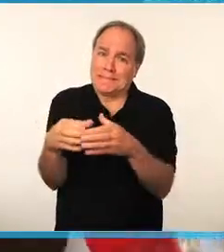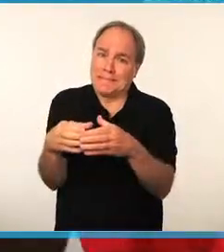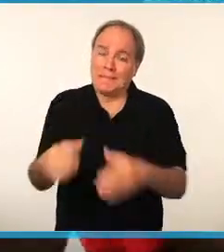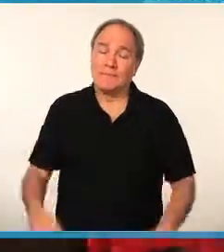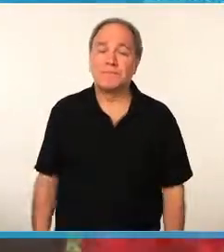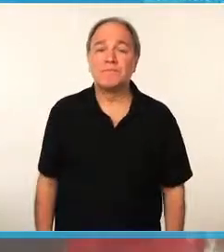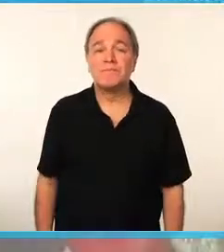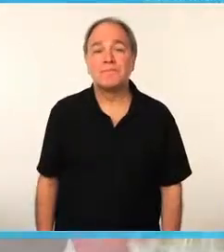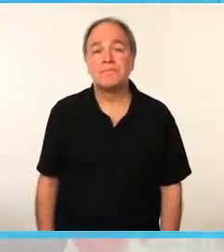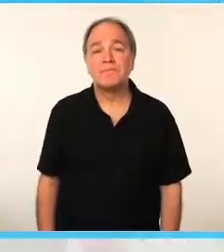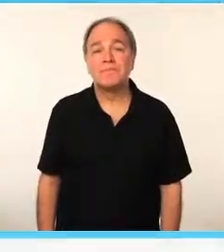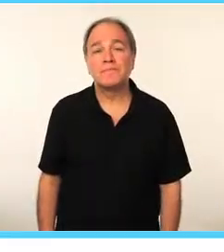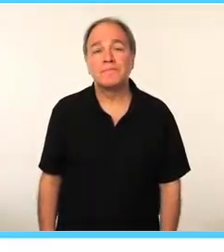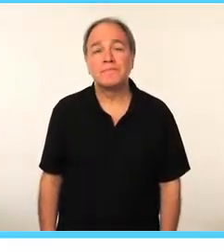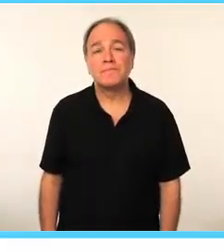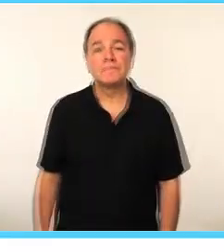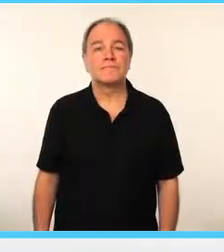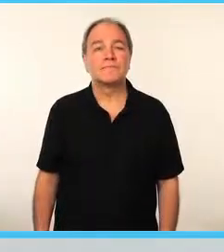vulnerable groups.